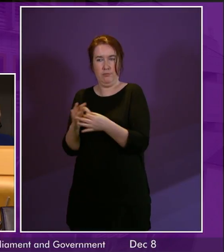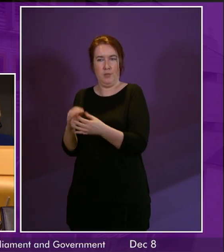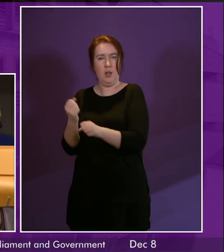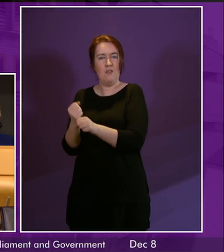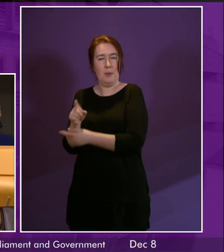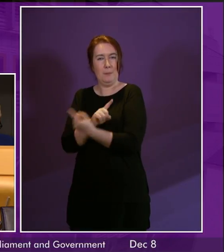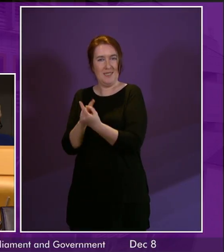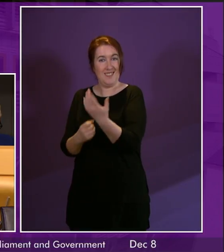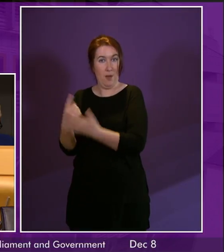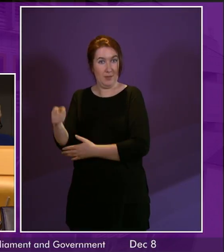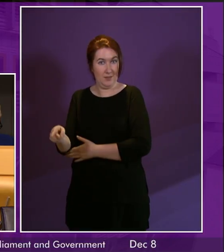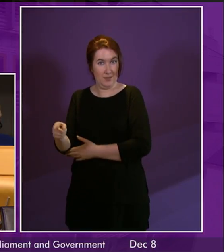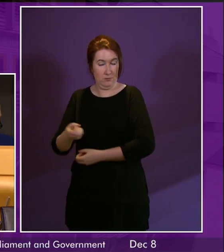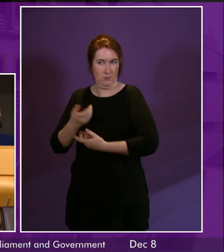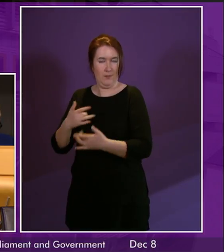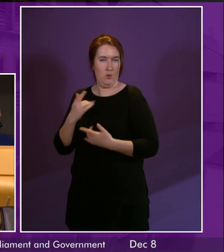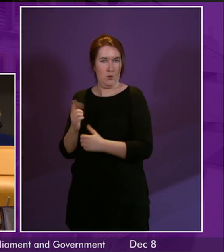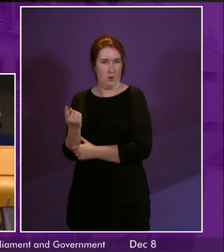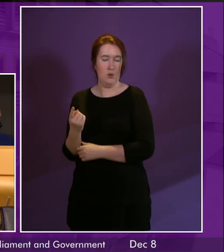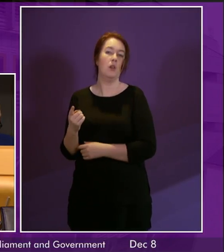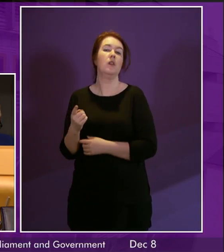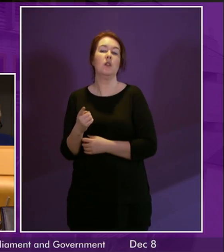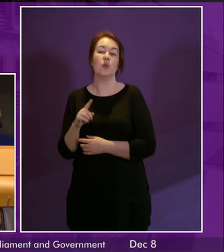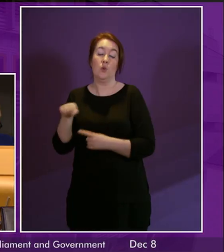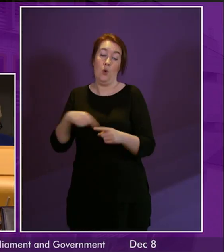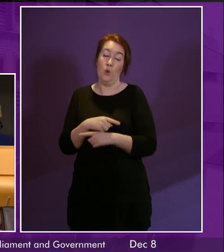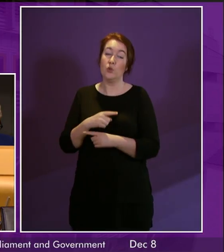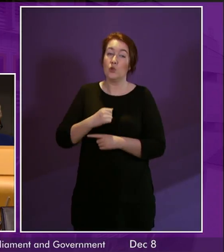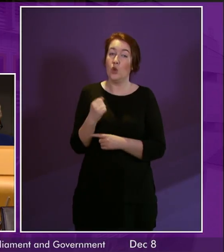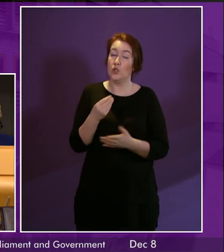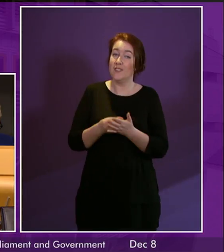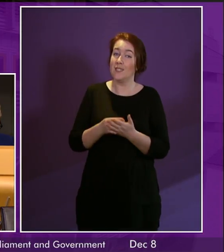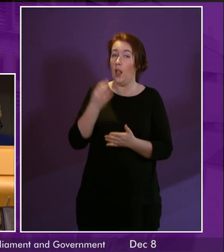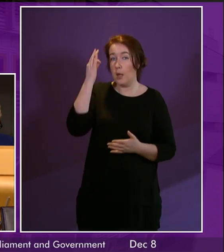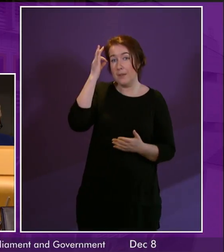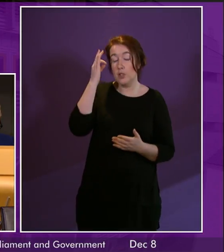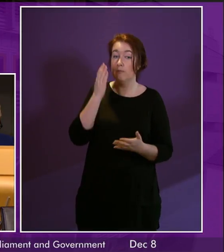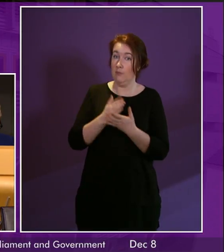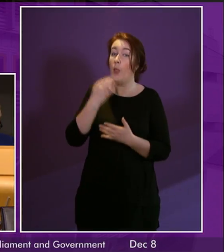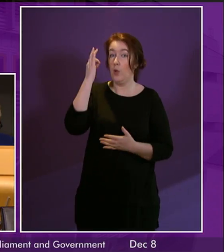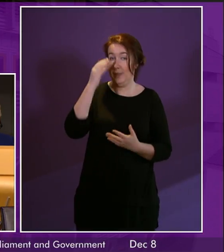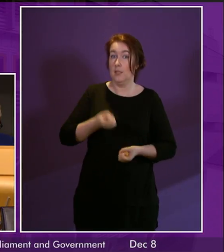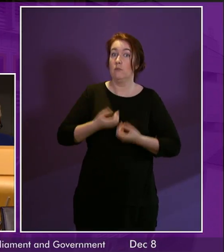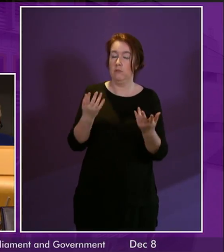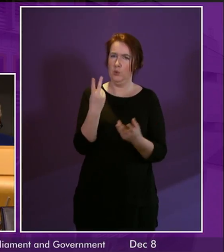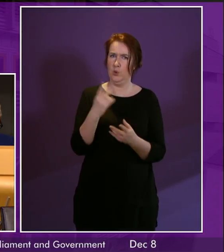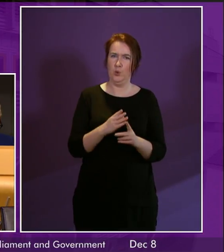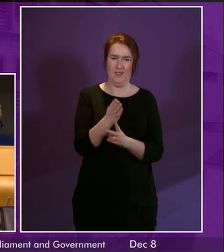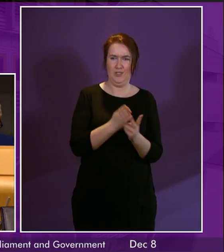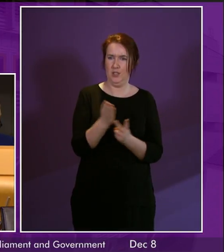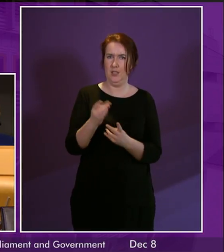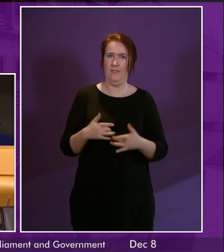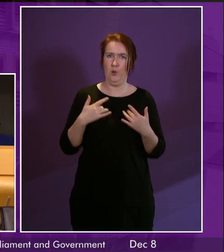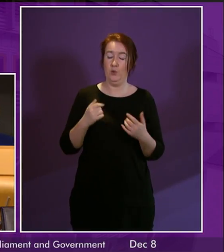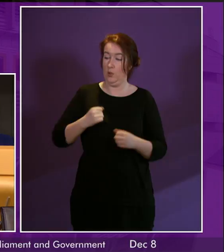place. And going back to the example of the Scottish Fiscal Commission, clearly the committee had expressed, in fact, two different views. So the